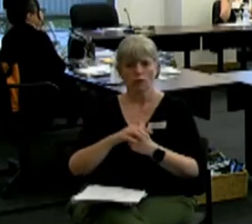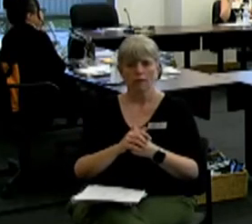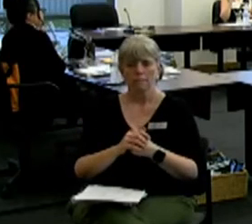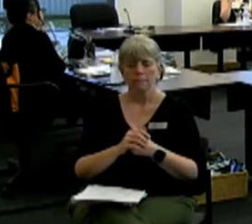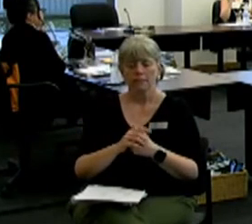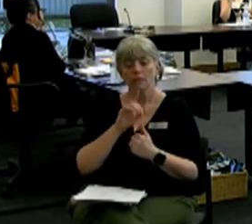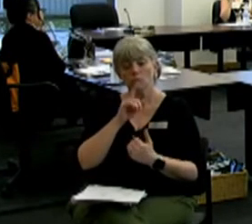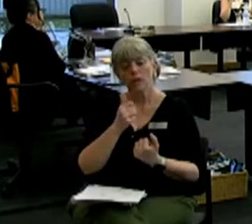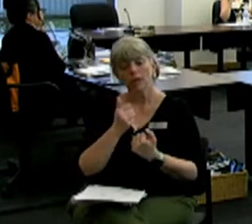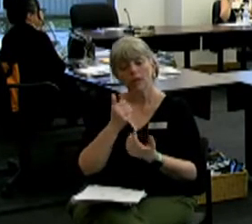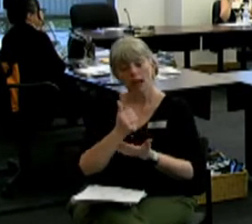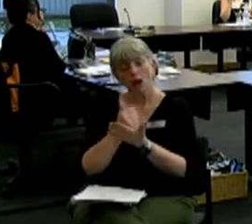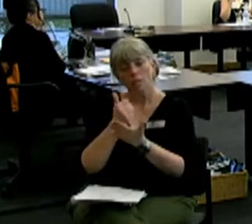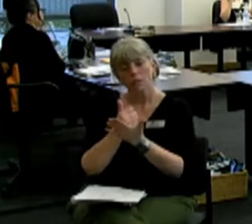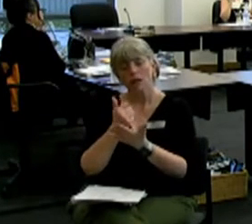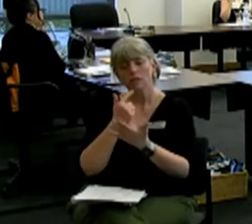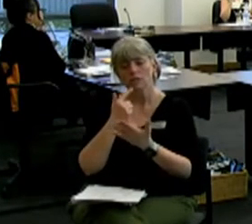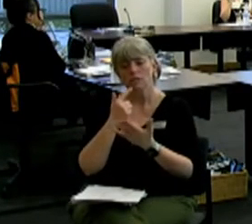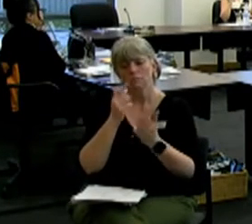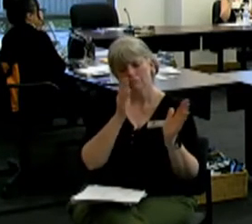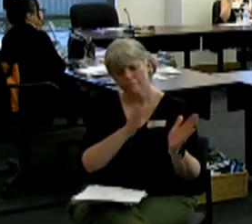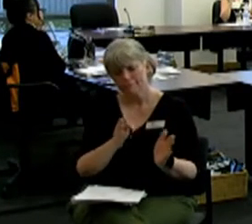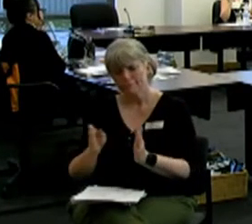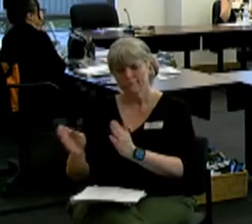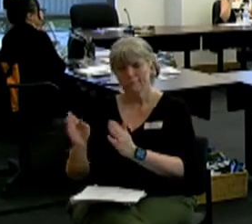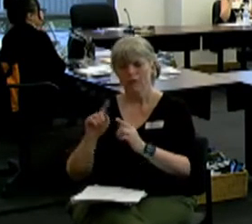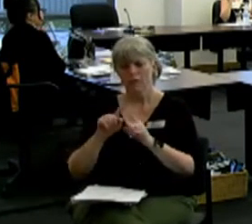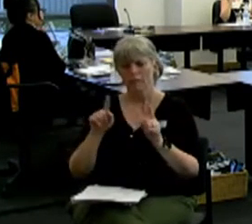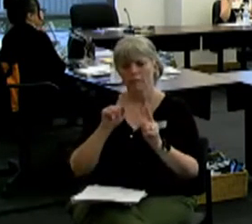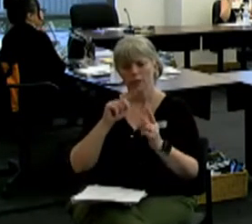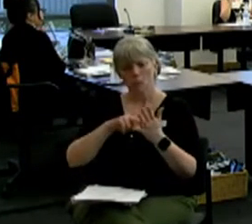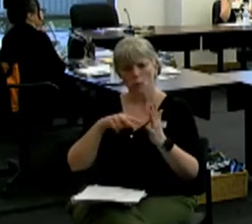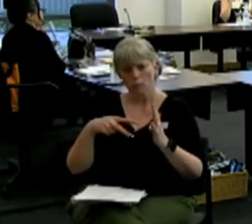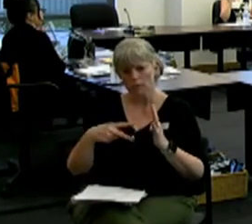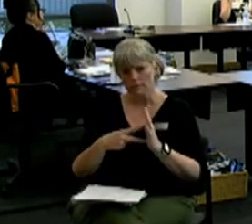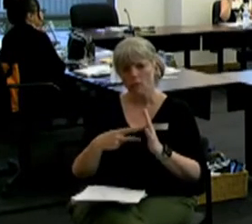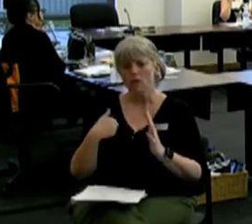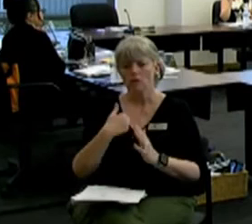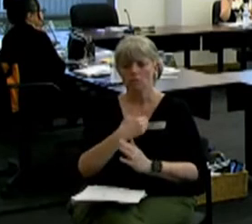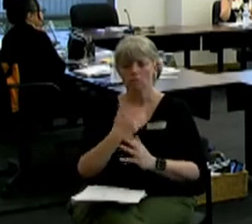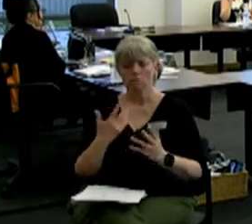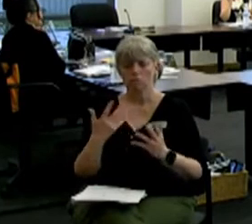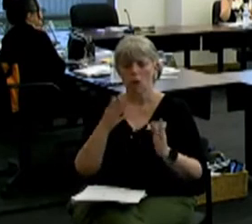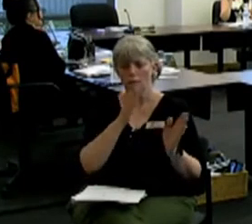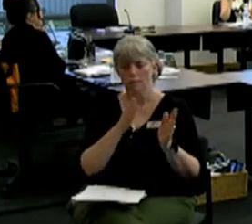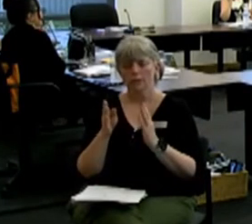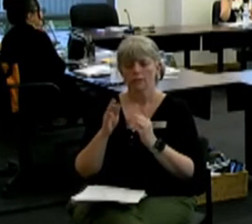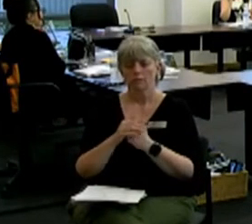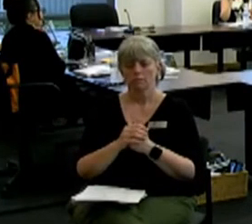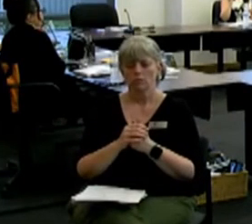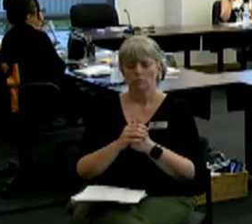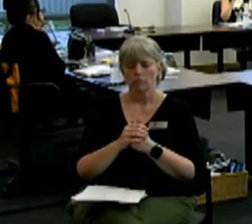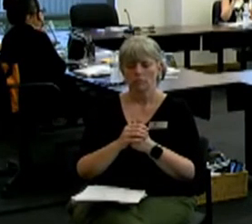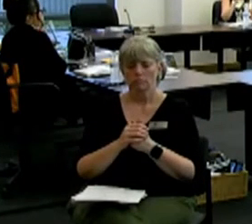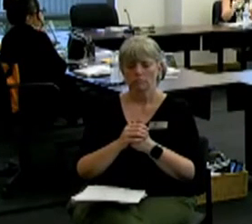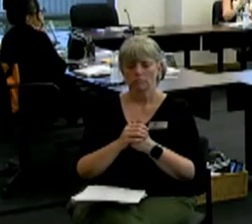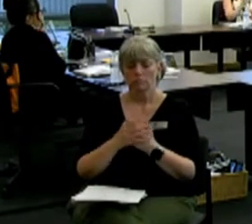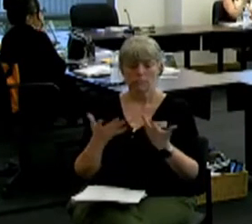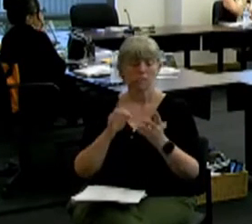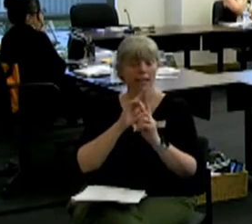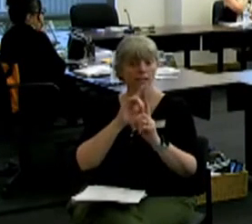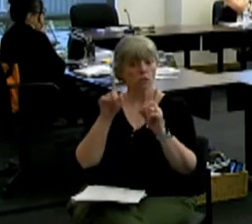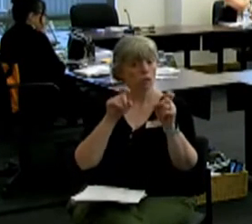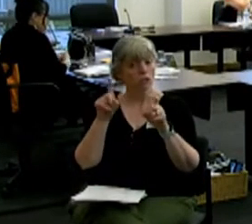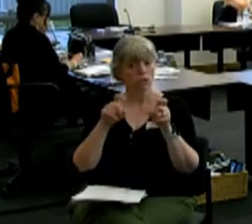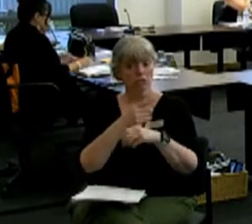And it's really helped us organize and be very strategic in a lot of what we're doing out in the community. So I'm free to answer any questions you might